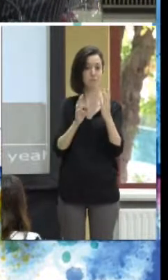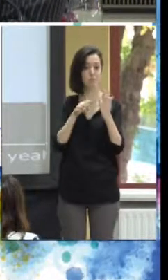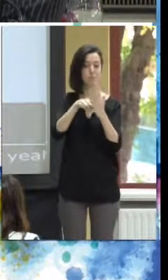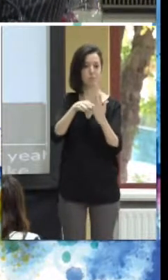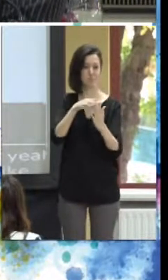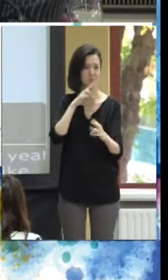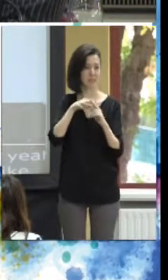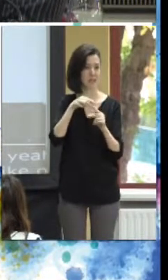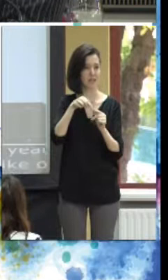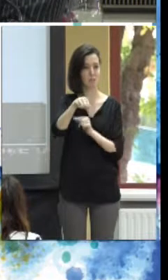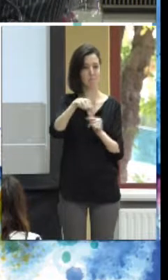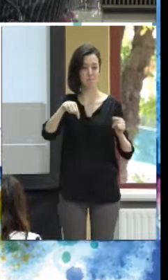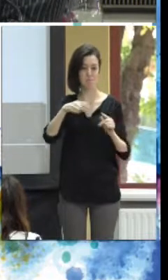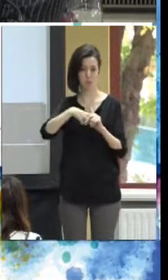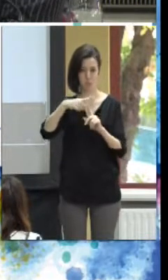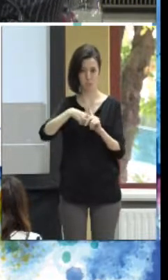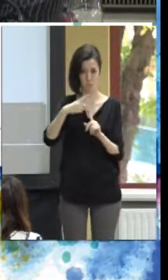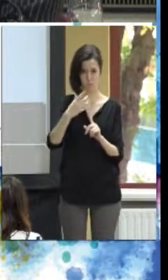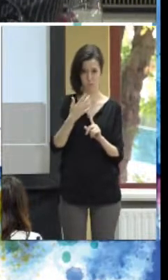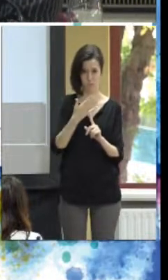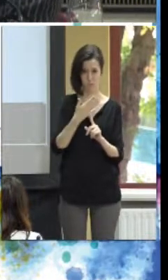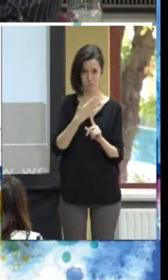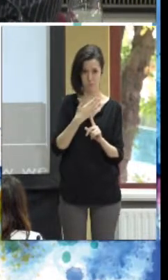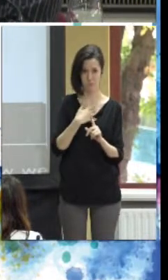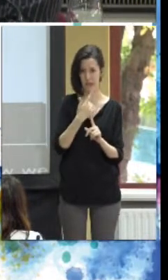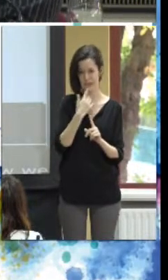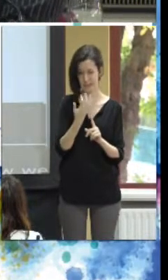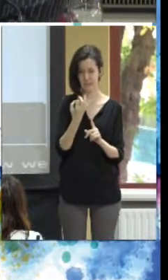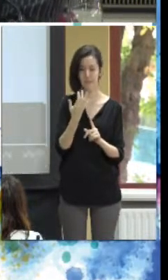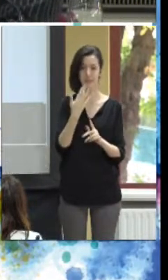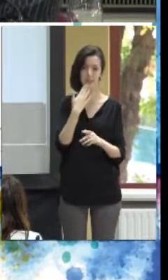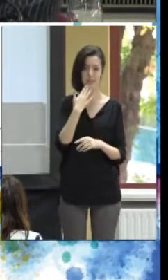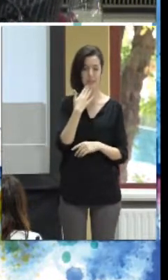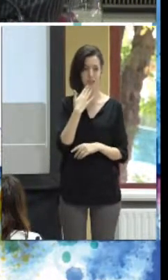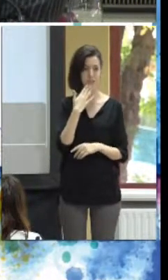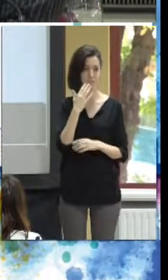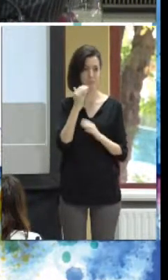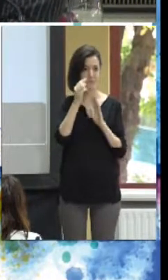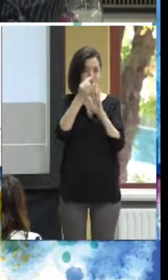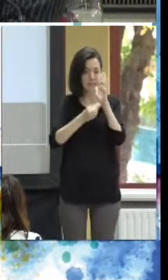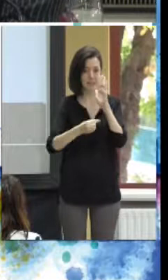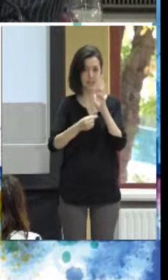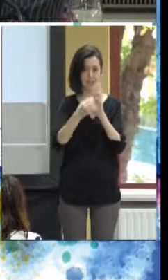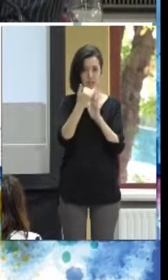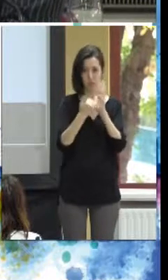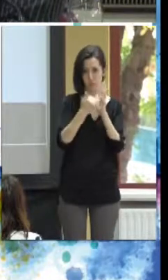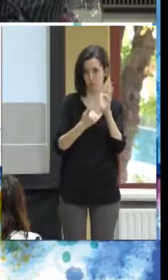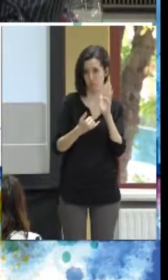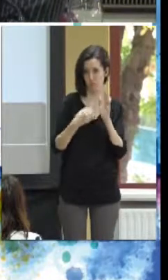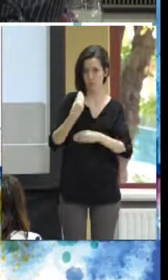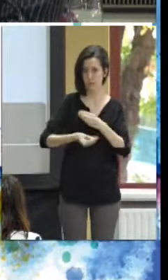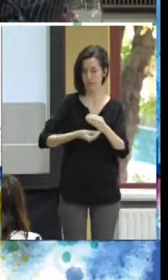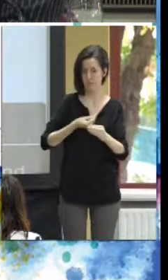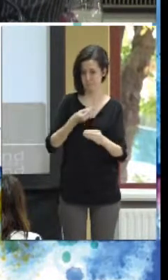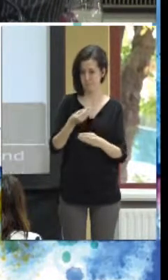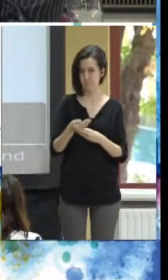used beacons and giving it a, hold on, yeah, giving it a try. And that was basically what